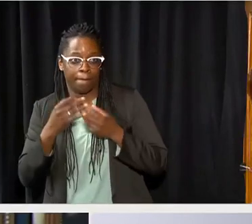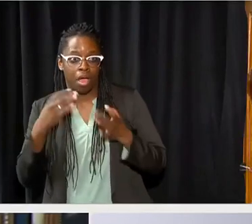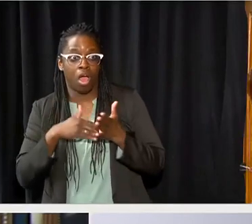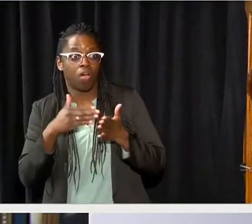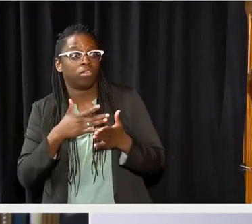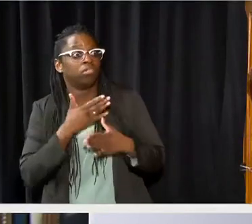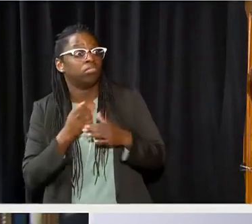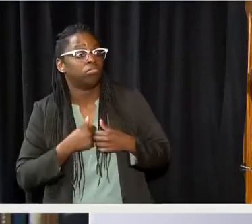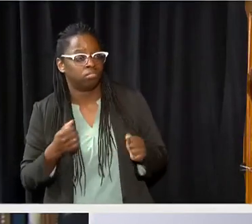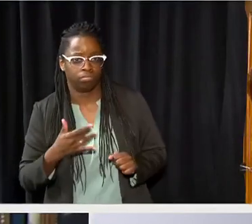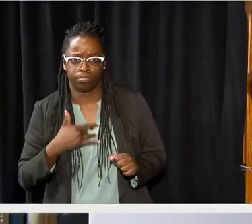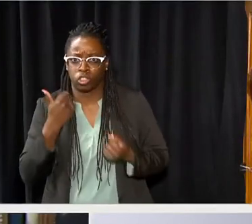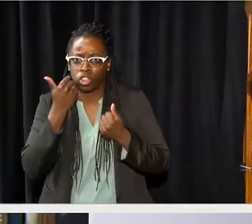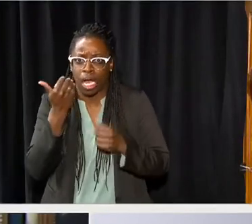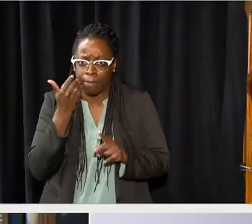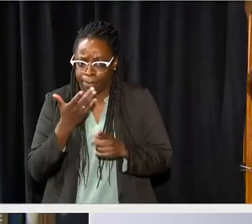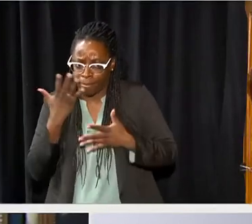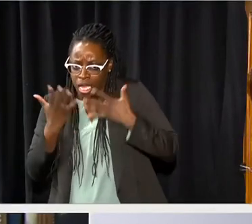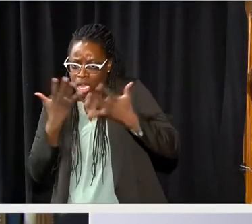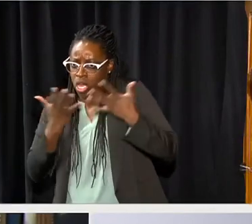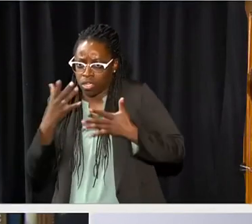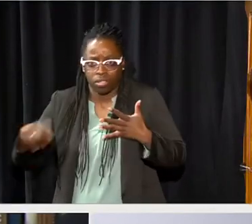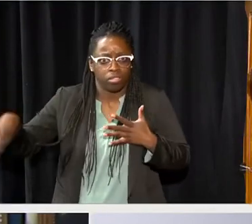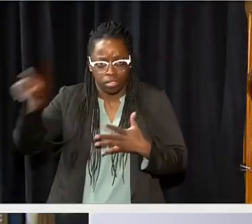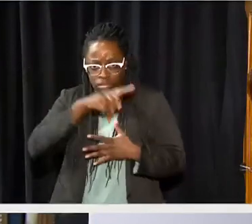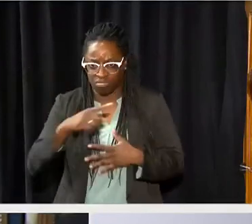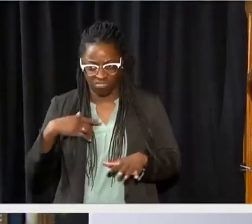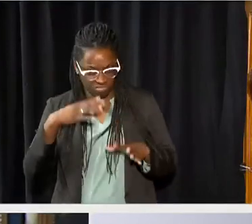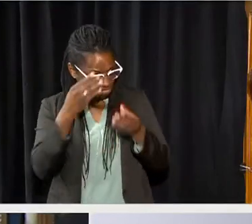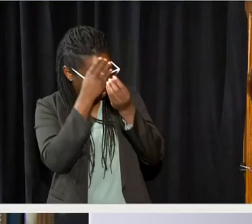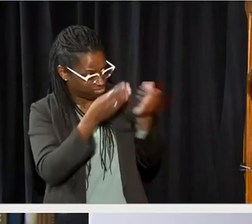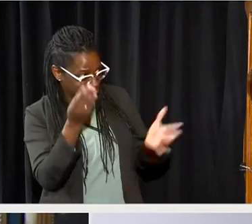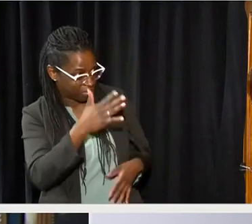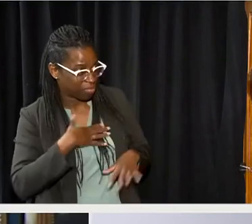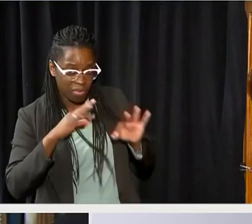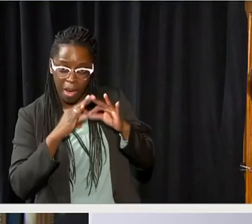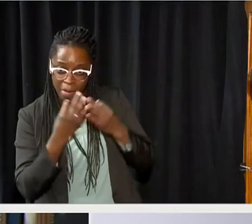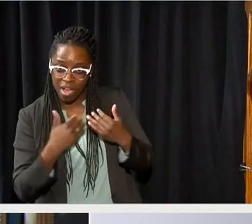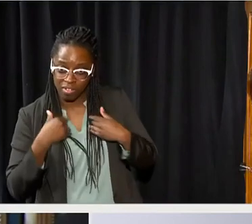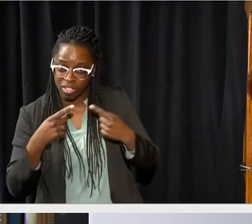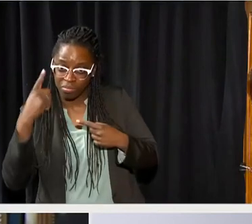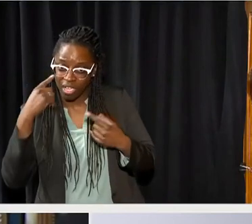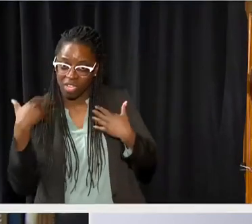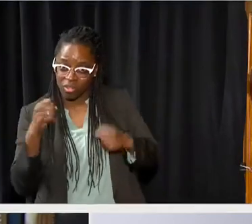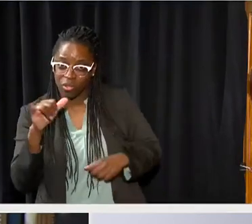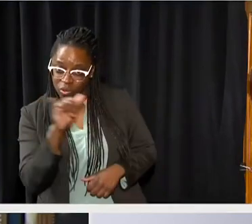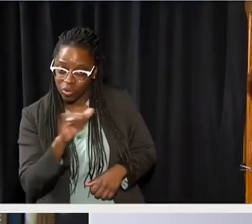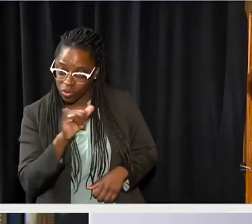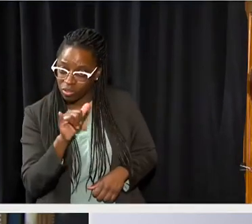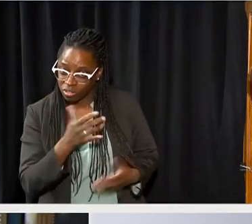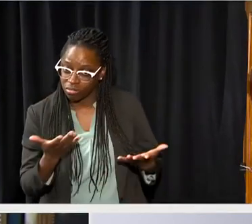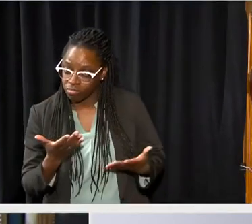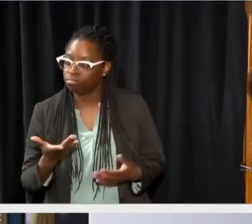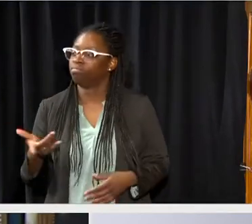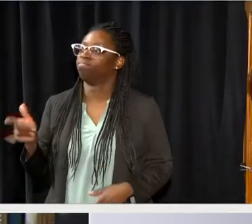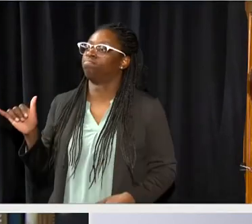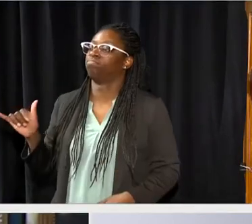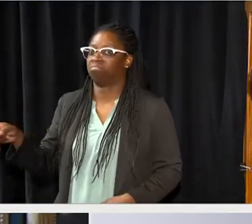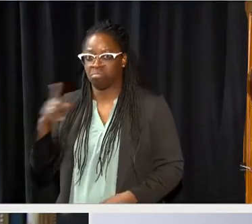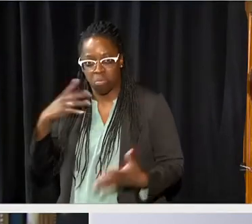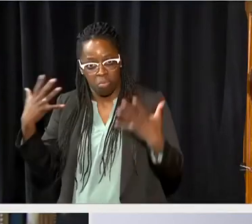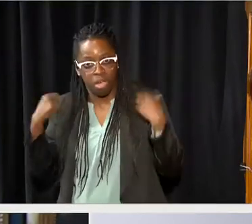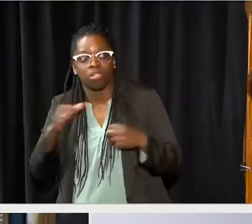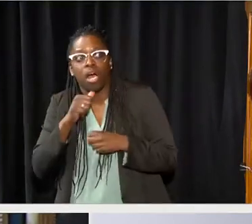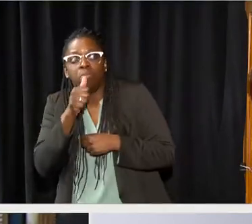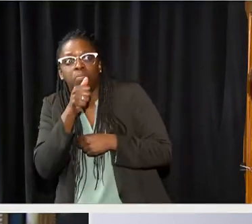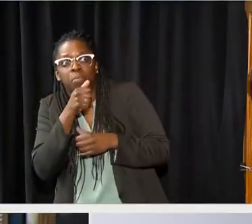so many families have experienced at home. She also made sure, and